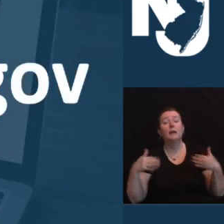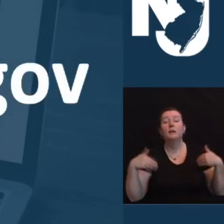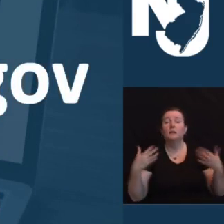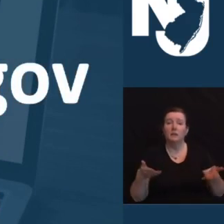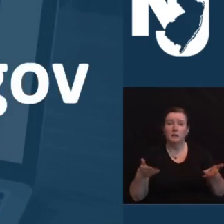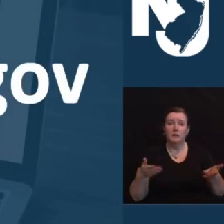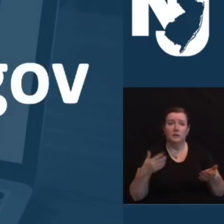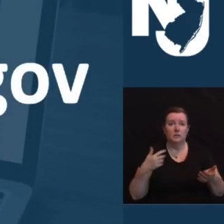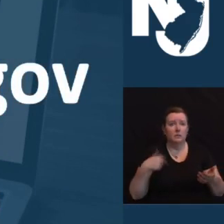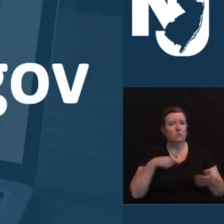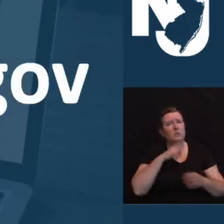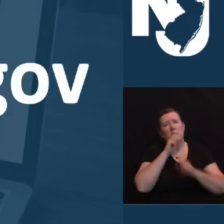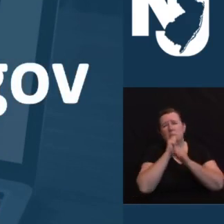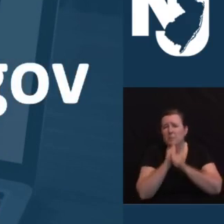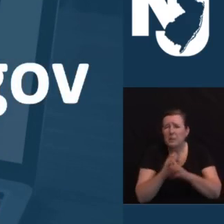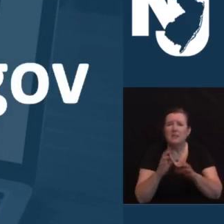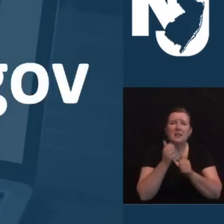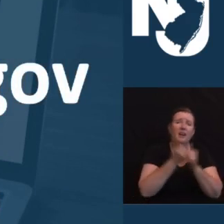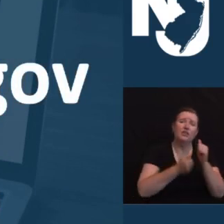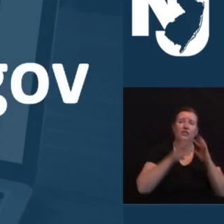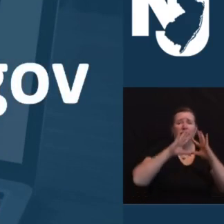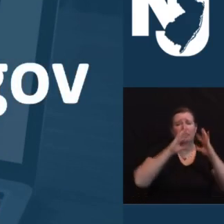New Jerseyan we have lost.